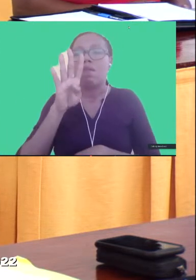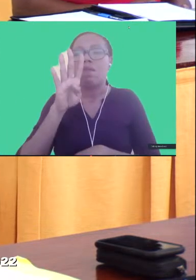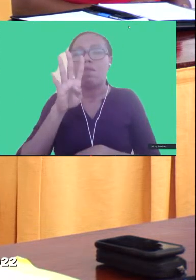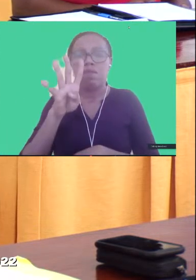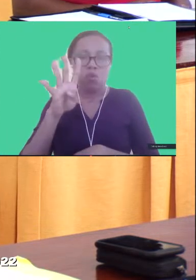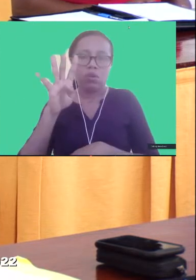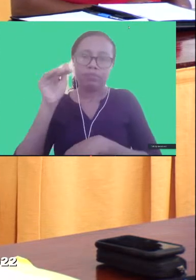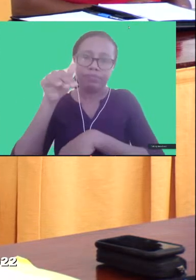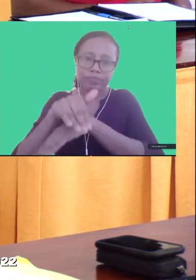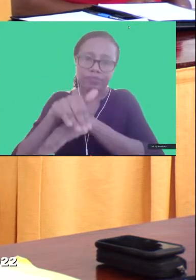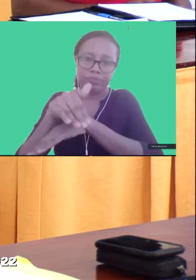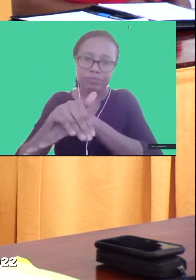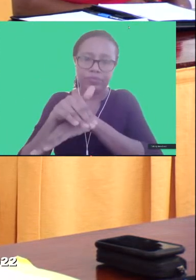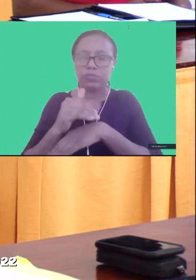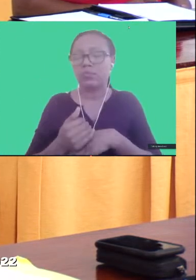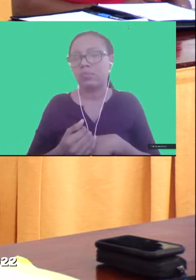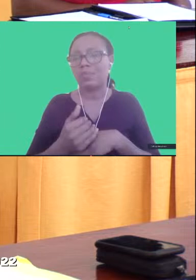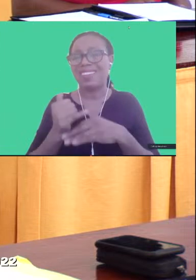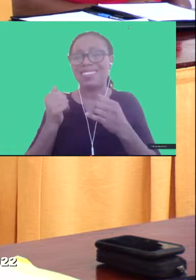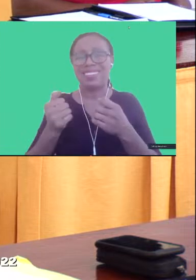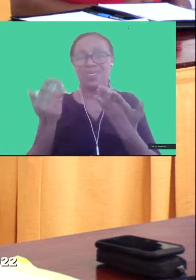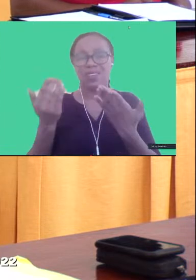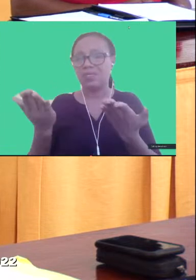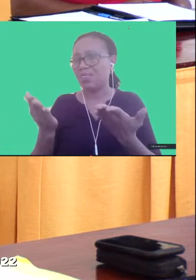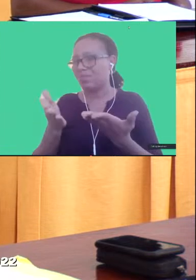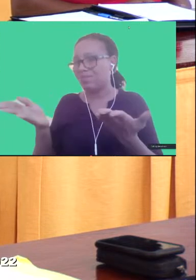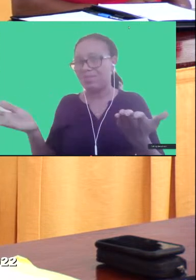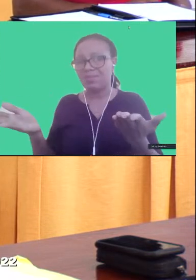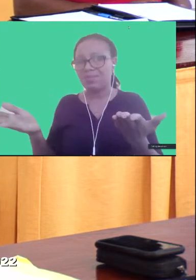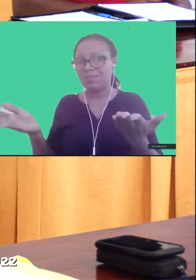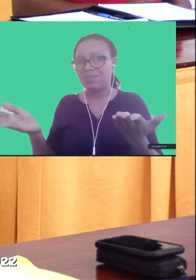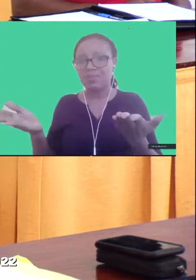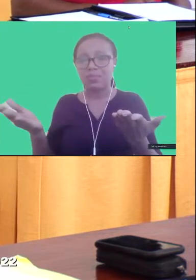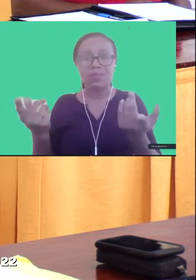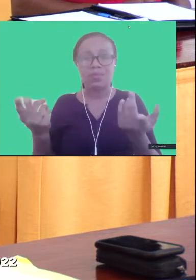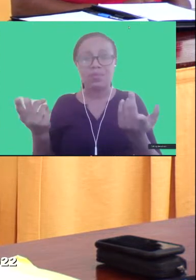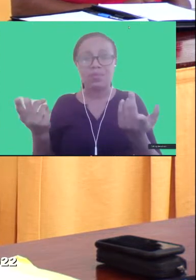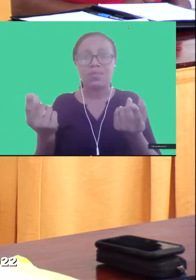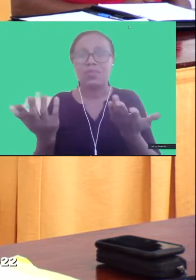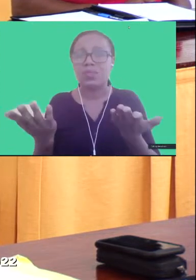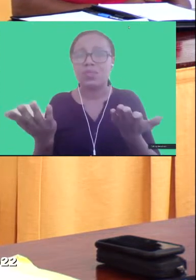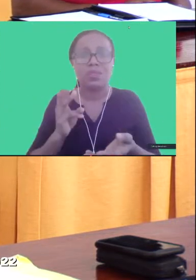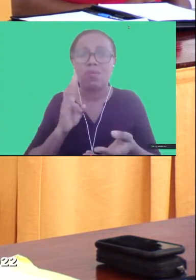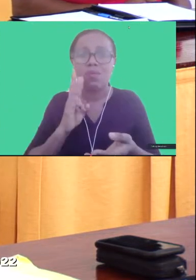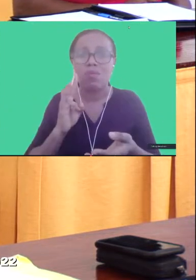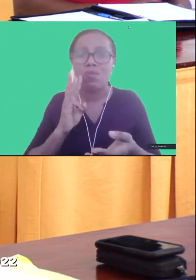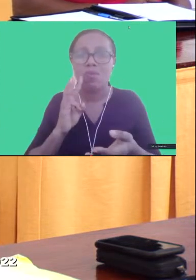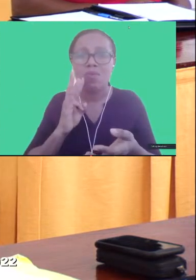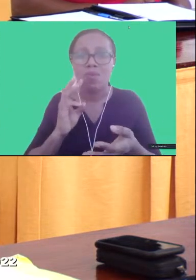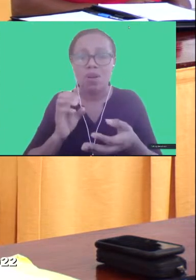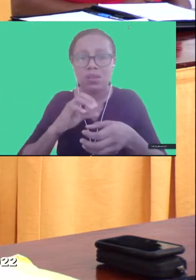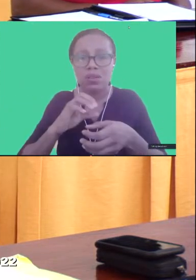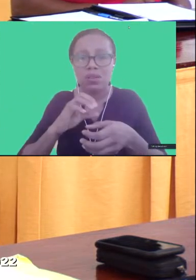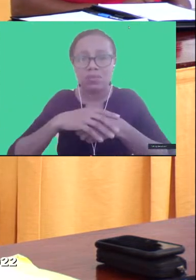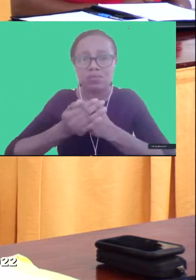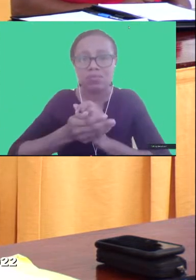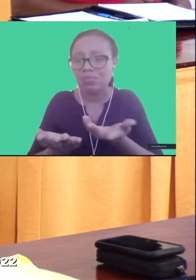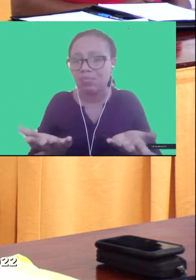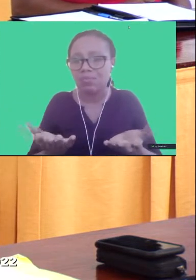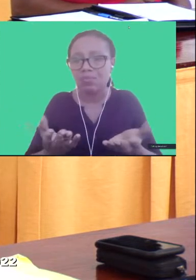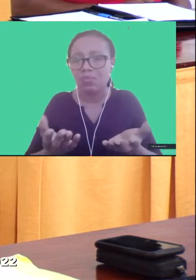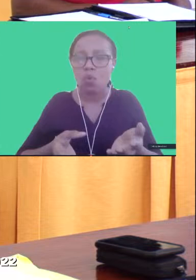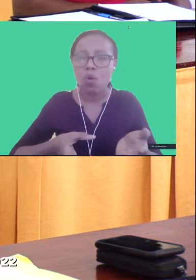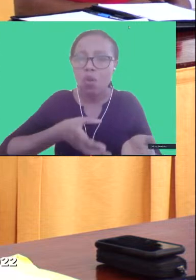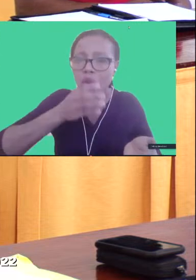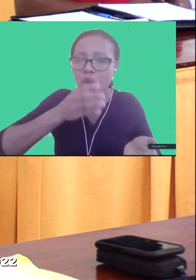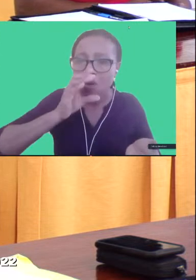the roadway. There is no running water. There is no bathroom facility. They are restricted in the hours they